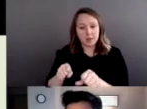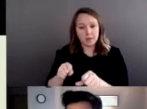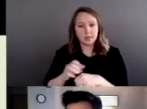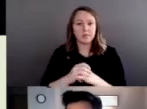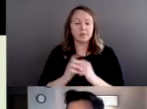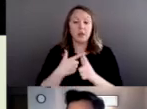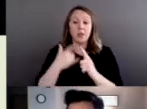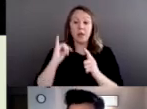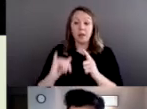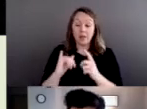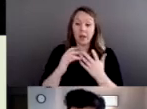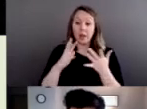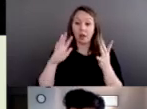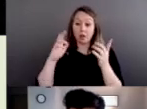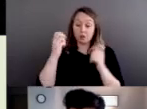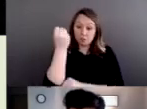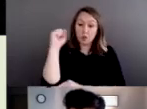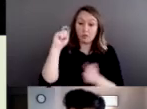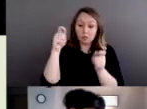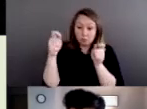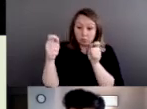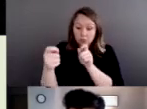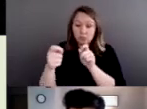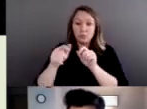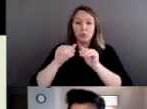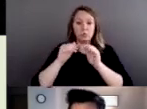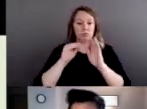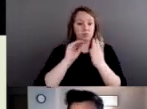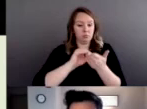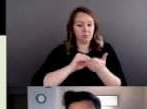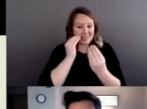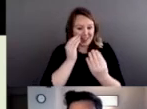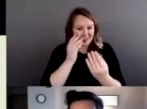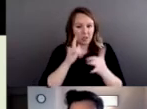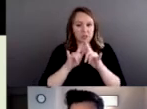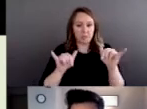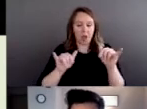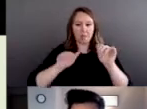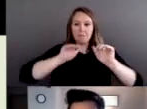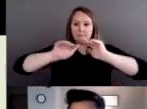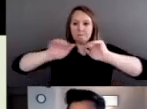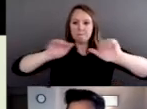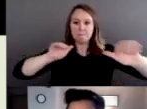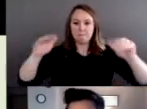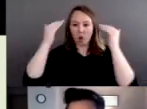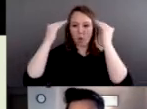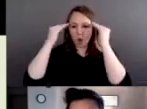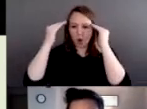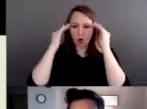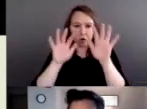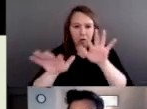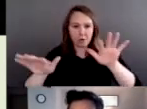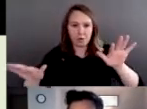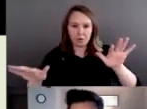we're getting our stories out there. So, you know, this movement, it's not something new.